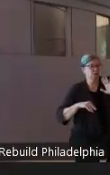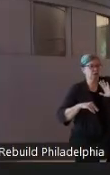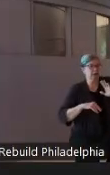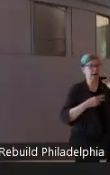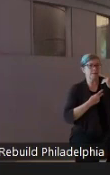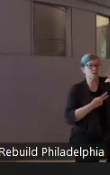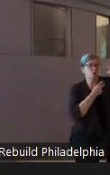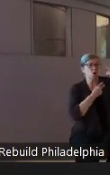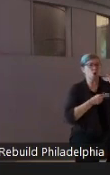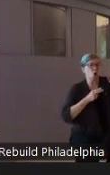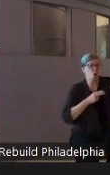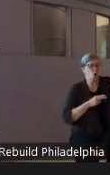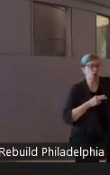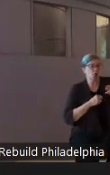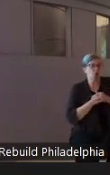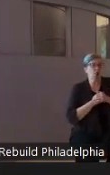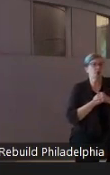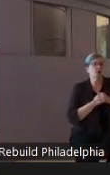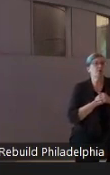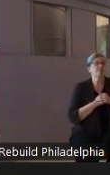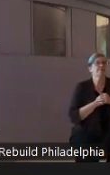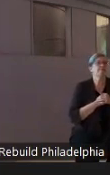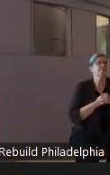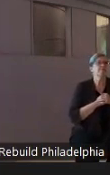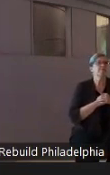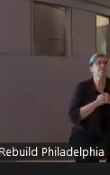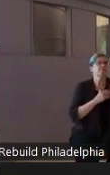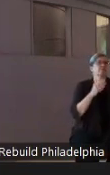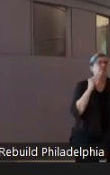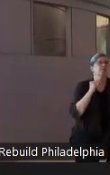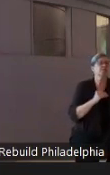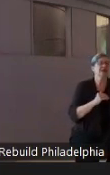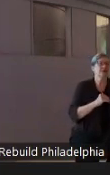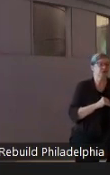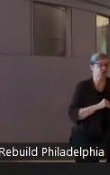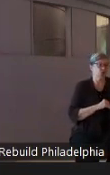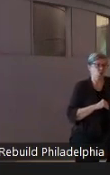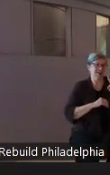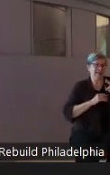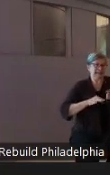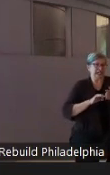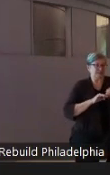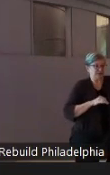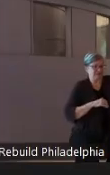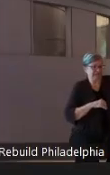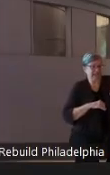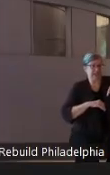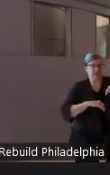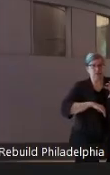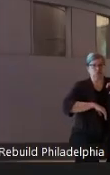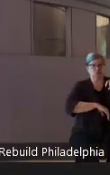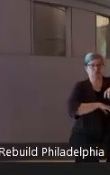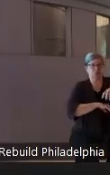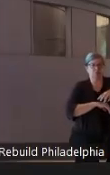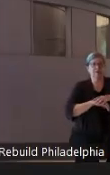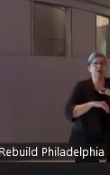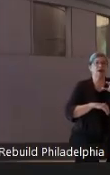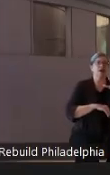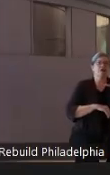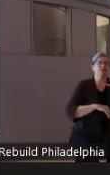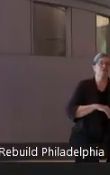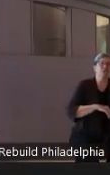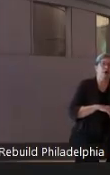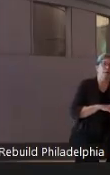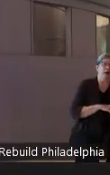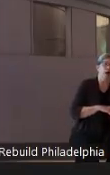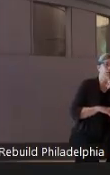Hall of the Fairmount Park Centennial District, and the historic significance of this monument, Fairmount Park itself, the building